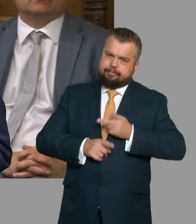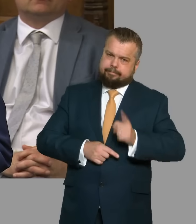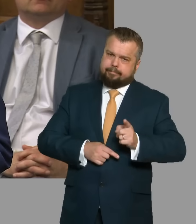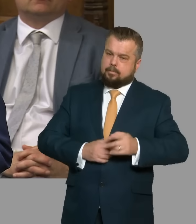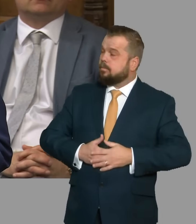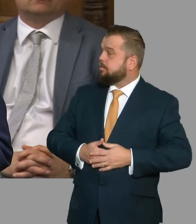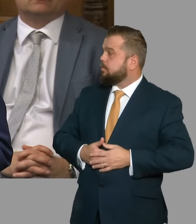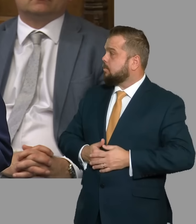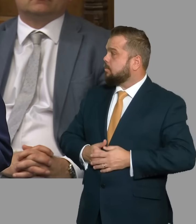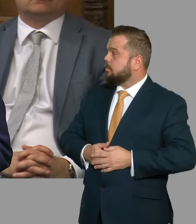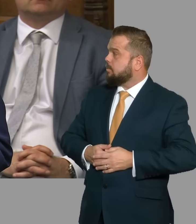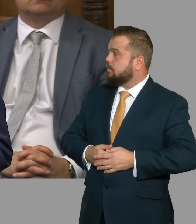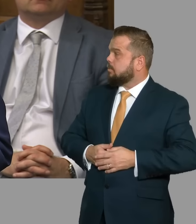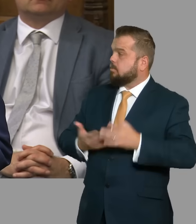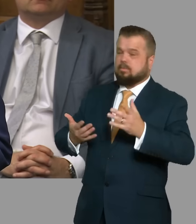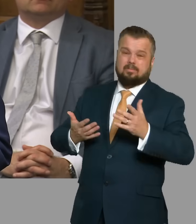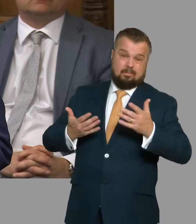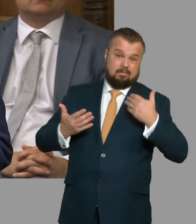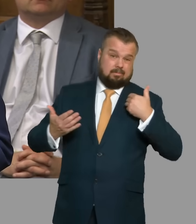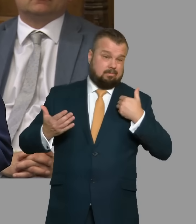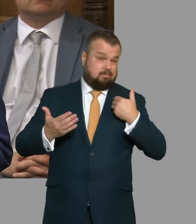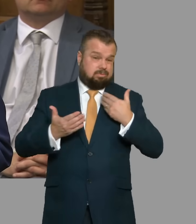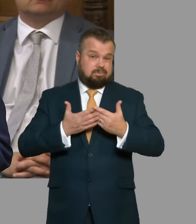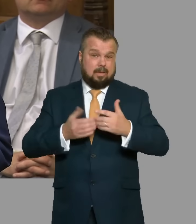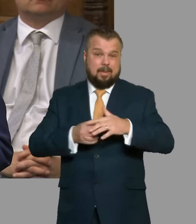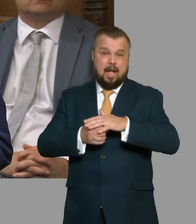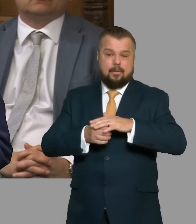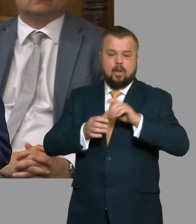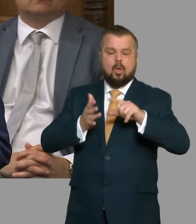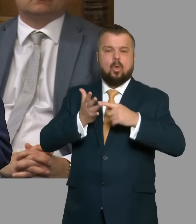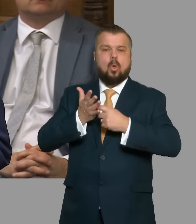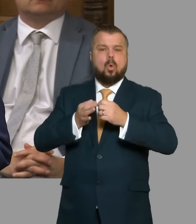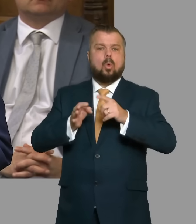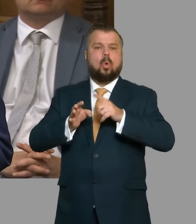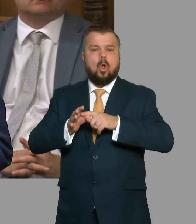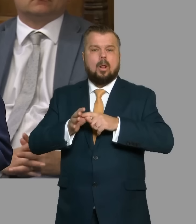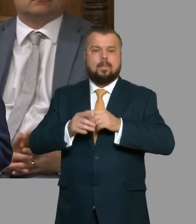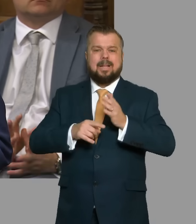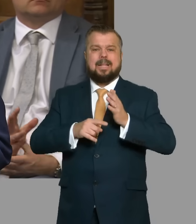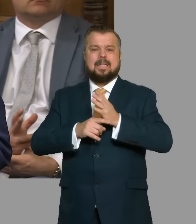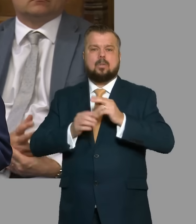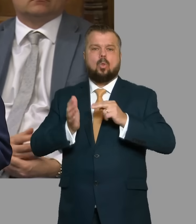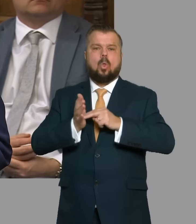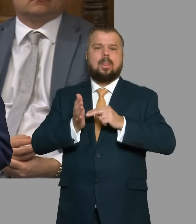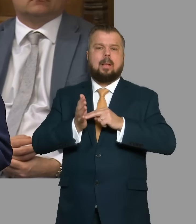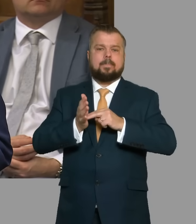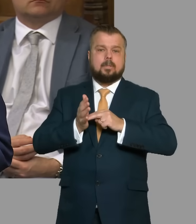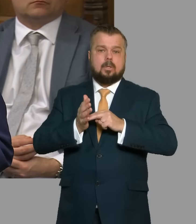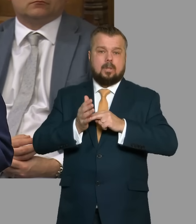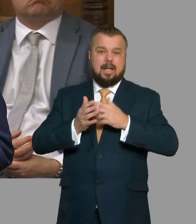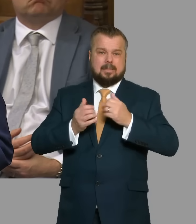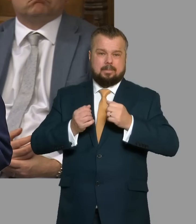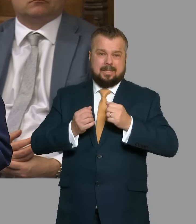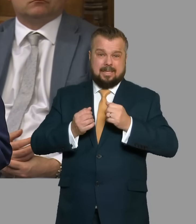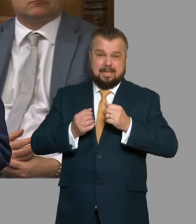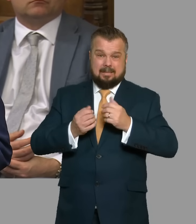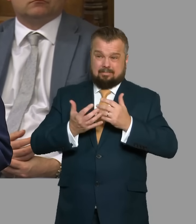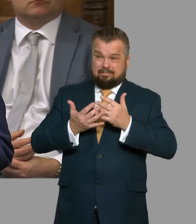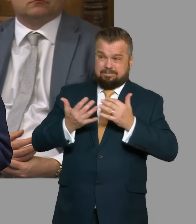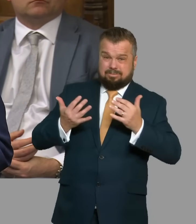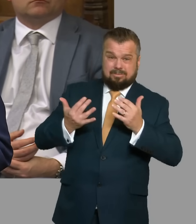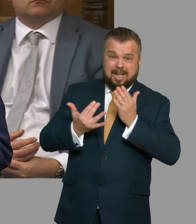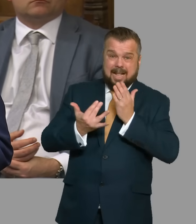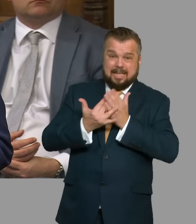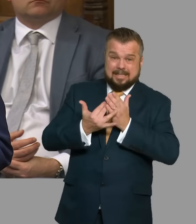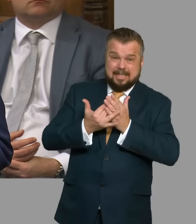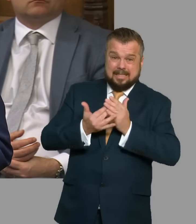made a commitment in our manifesto that we would change that. You can't grow an economy based on insecure work, where from one week